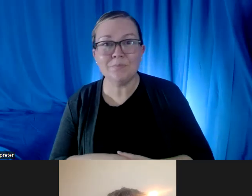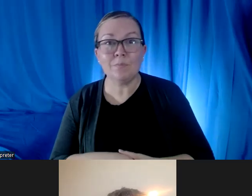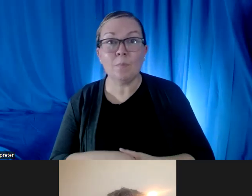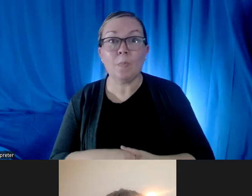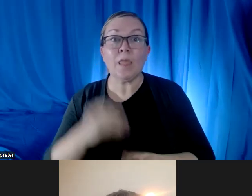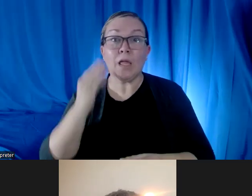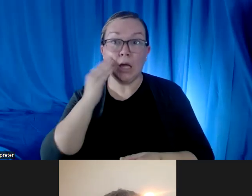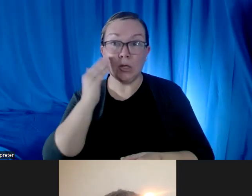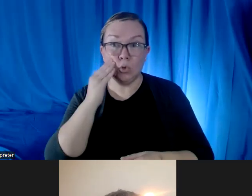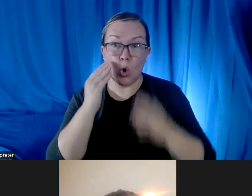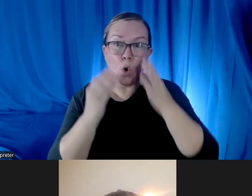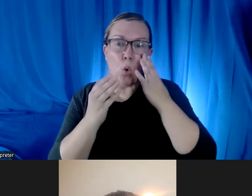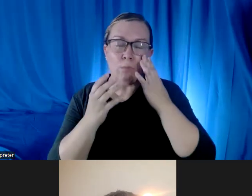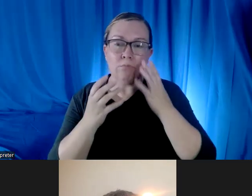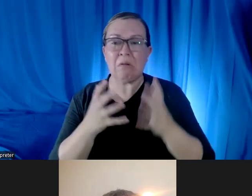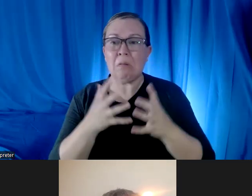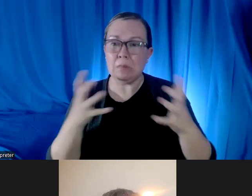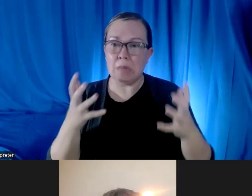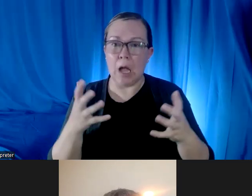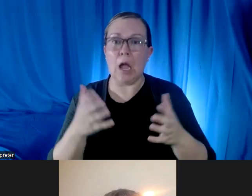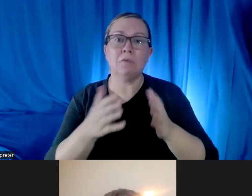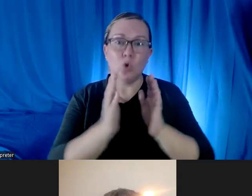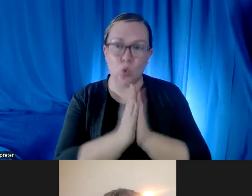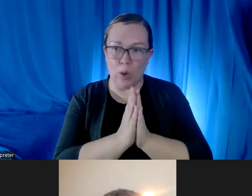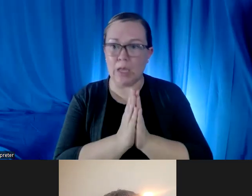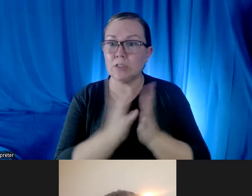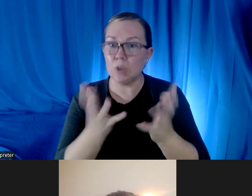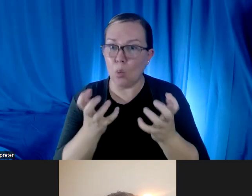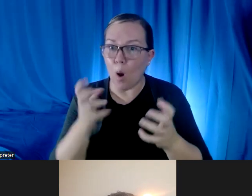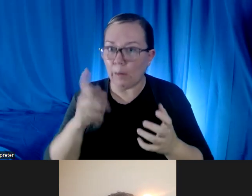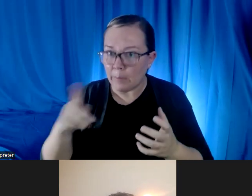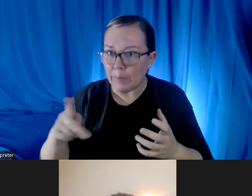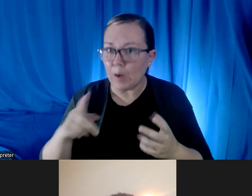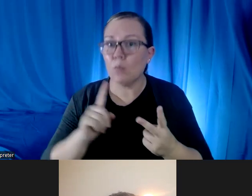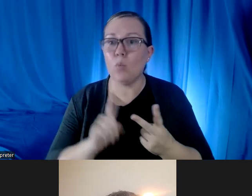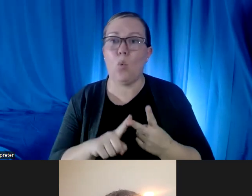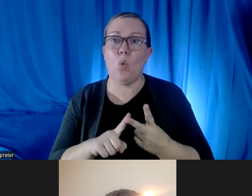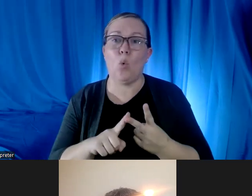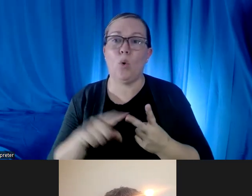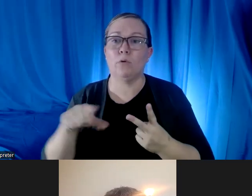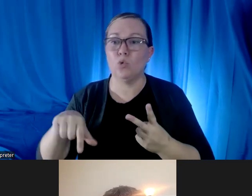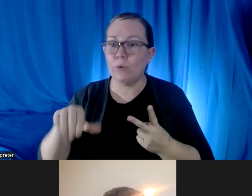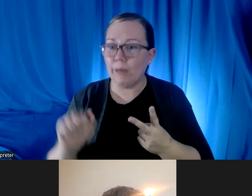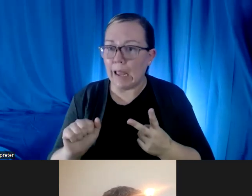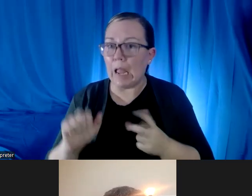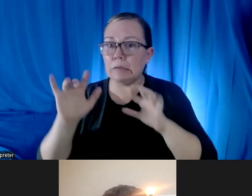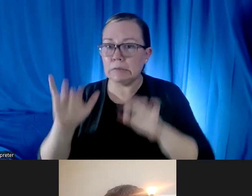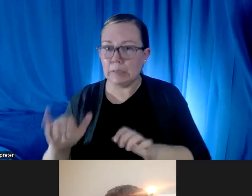know there's been a lot of requests asking for the PowerPoint, and people's dropping their